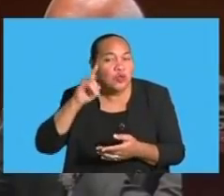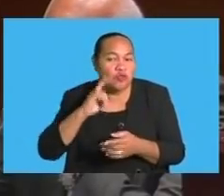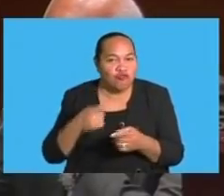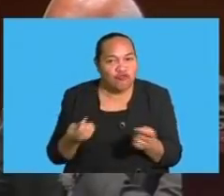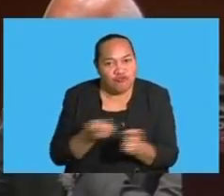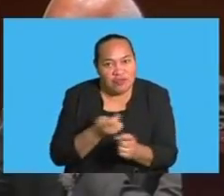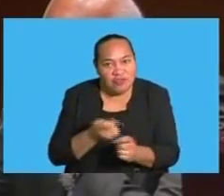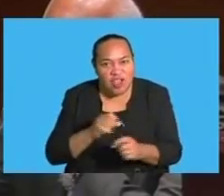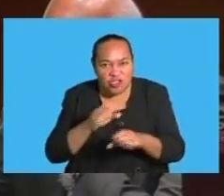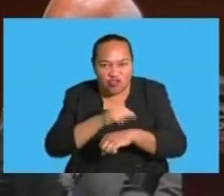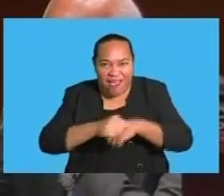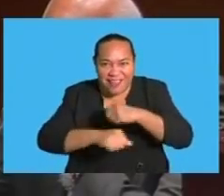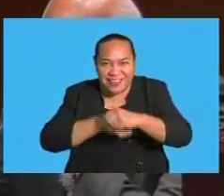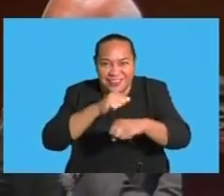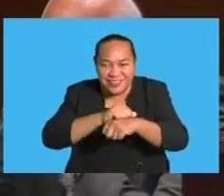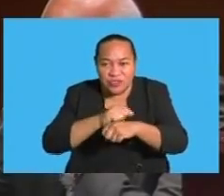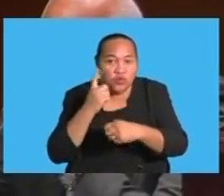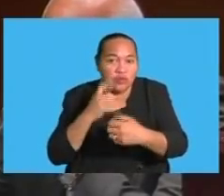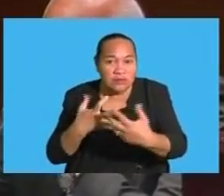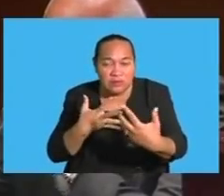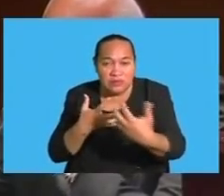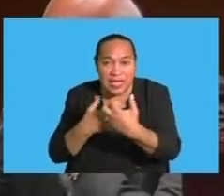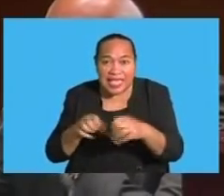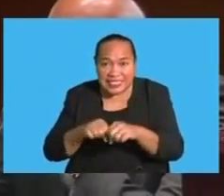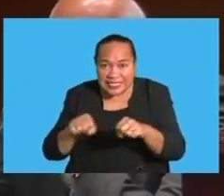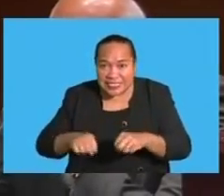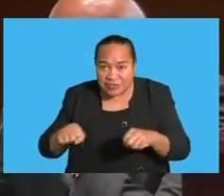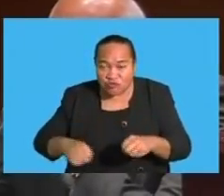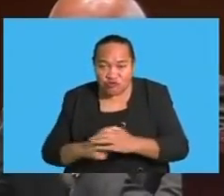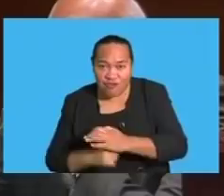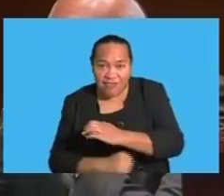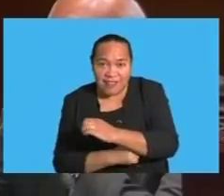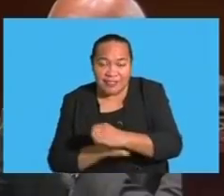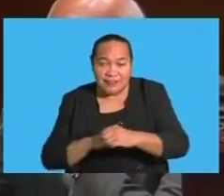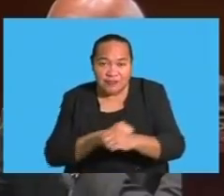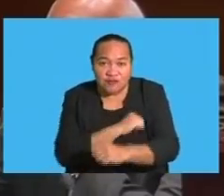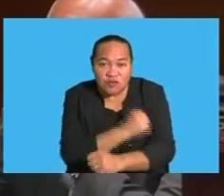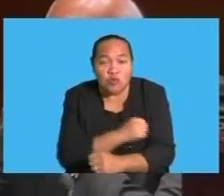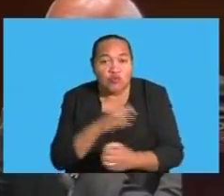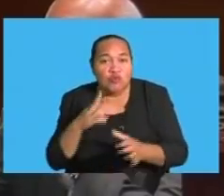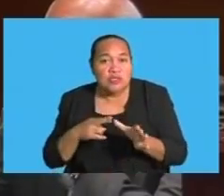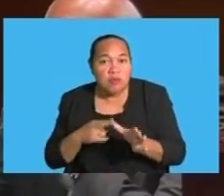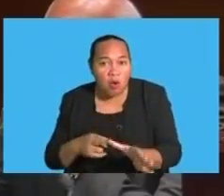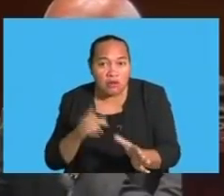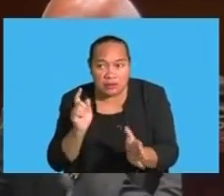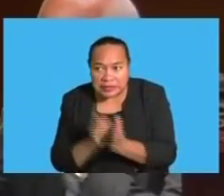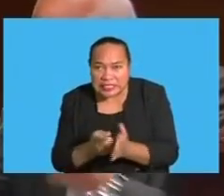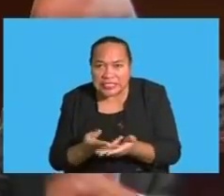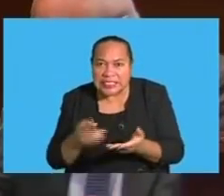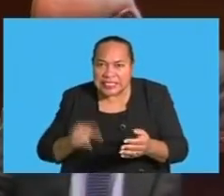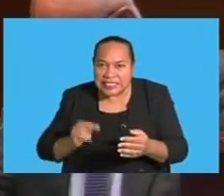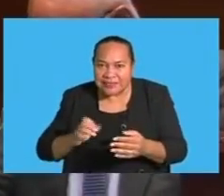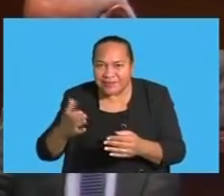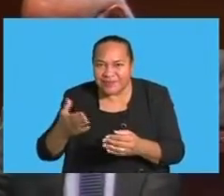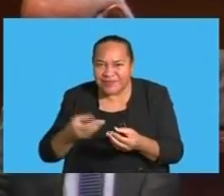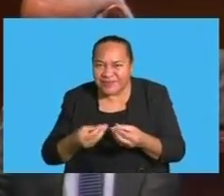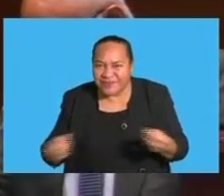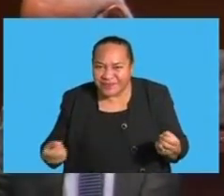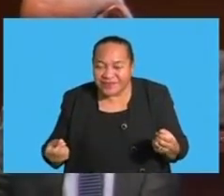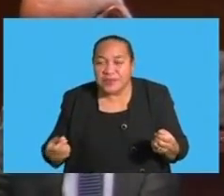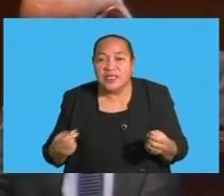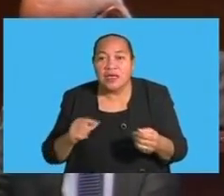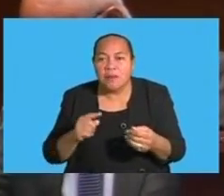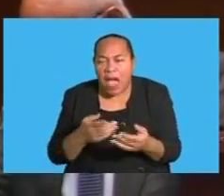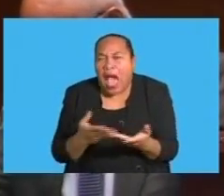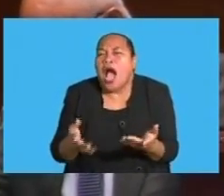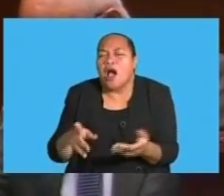structure to streamline its systems and strengthen its capacity to respond to the current needs of the sector. How they determine the